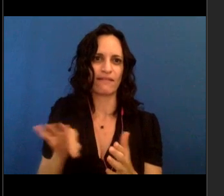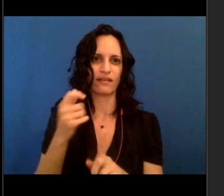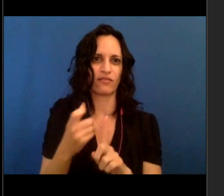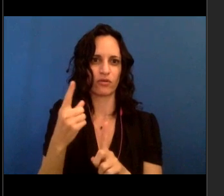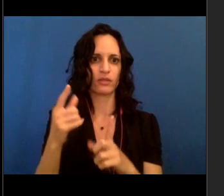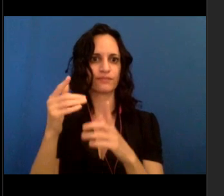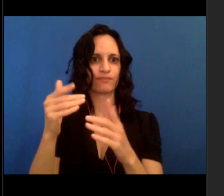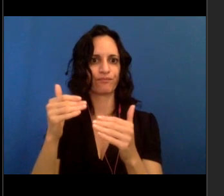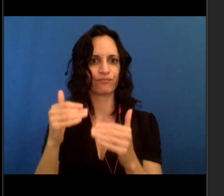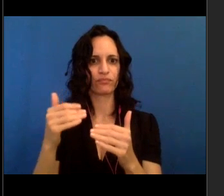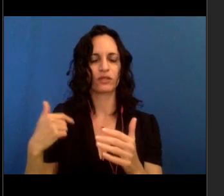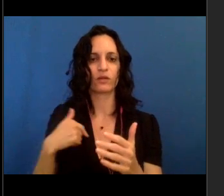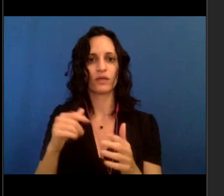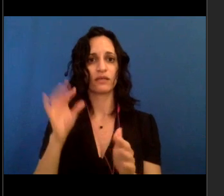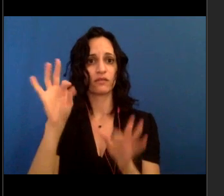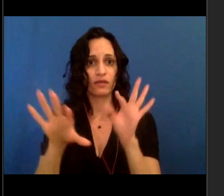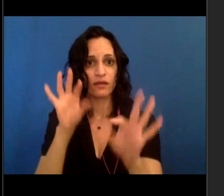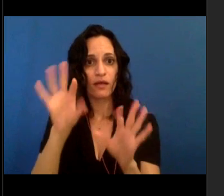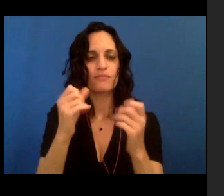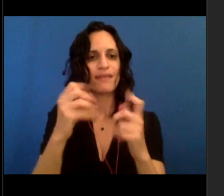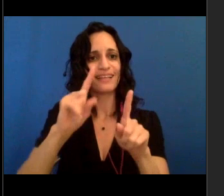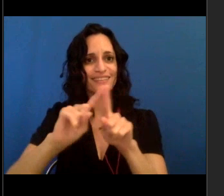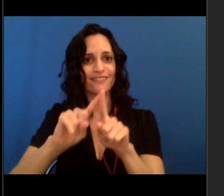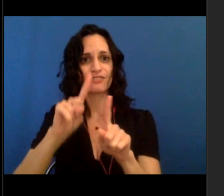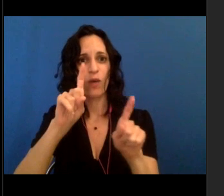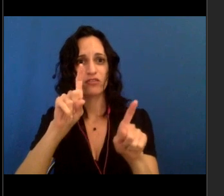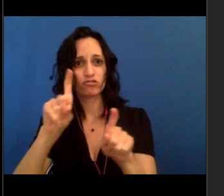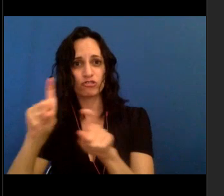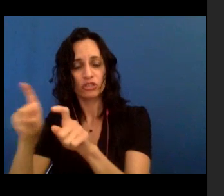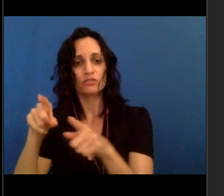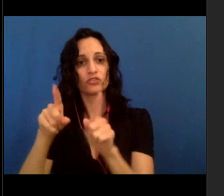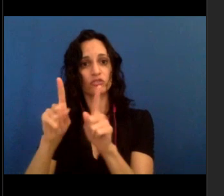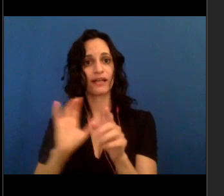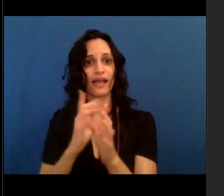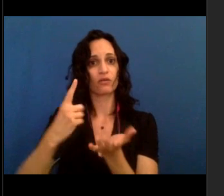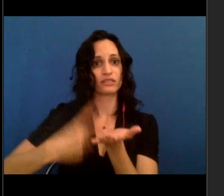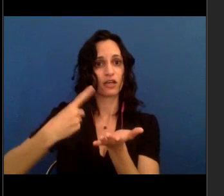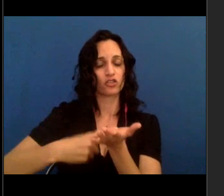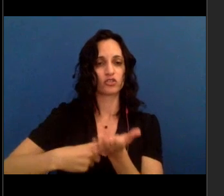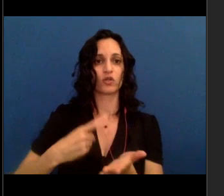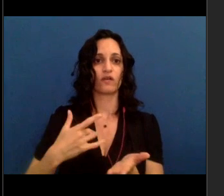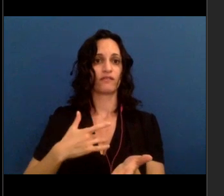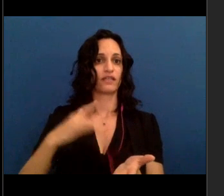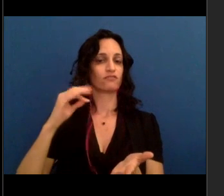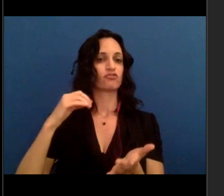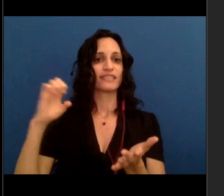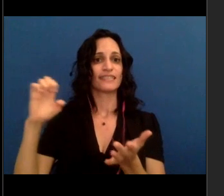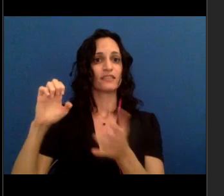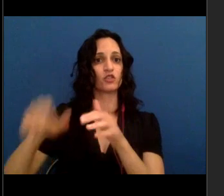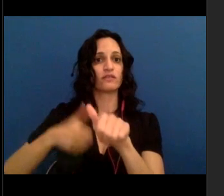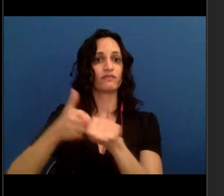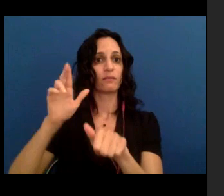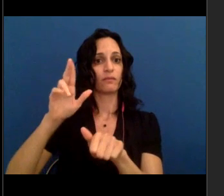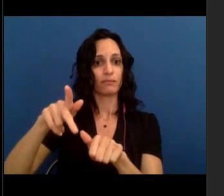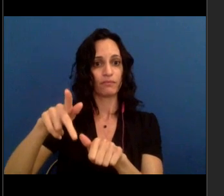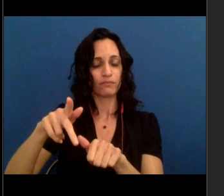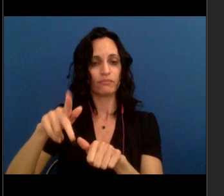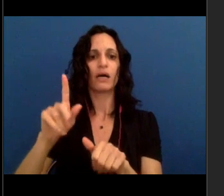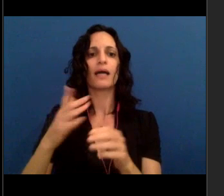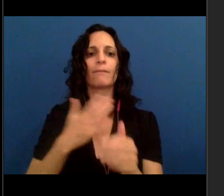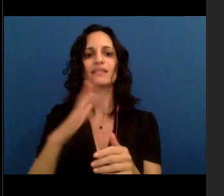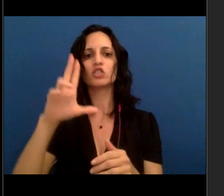of questions throughout our discussion, so feel free to follow up on any of those. The always necessary disclaimer, please no